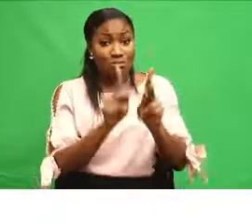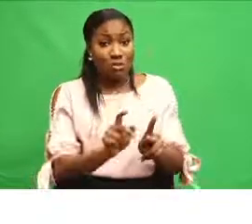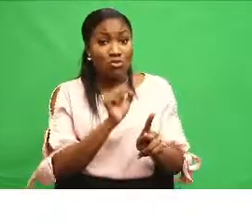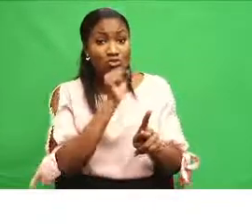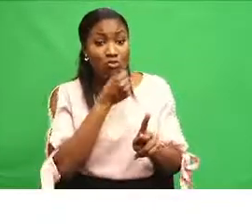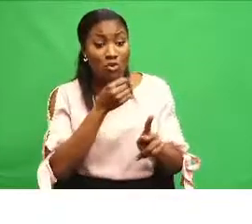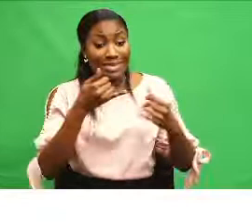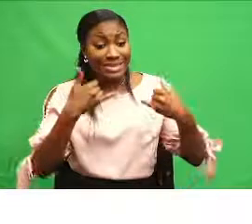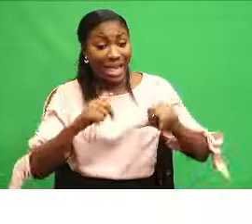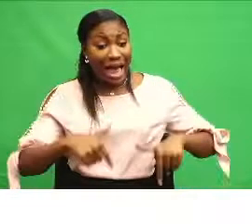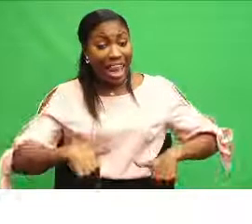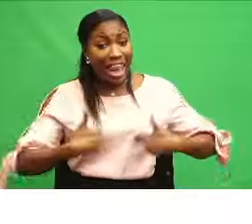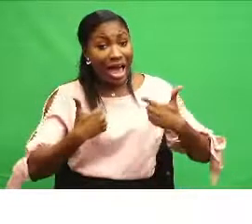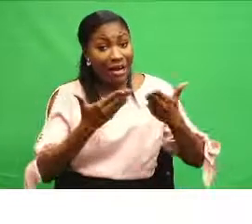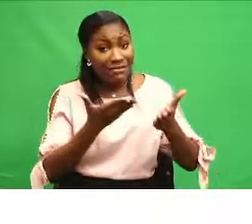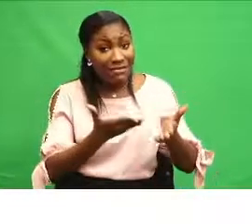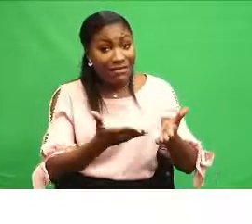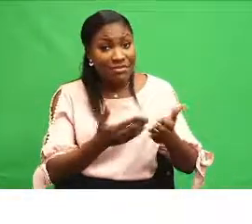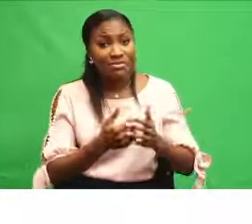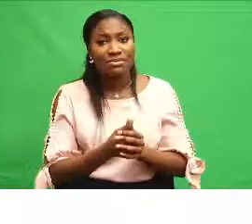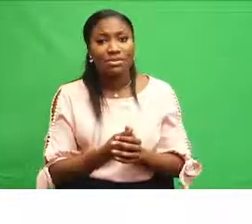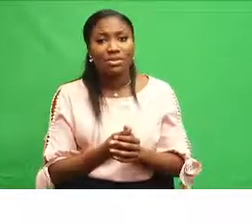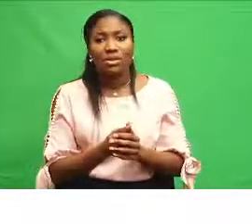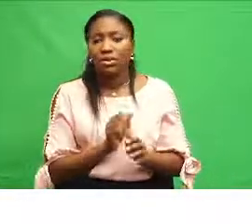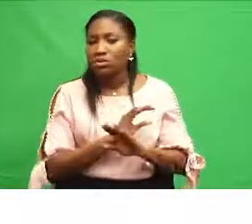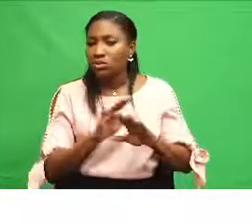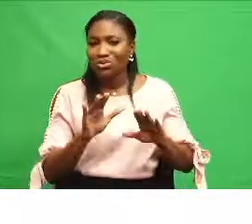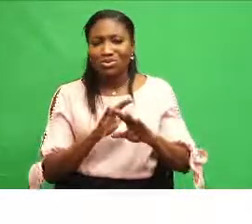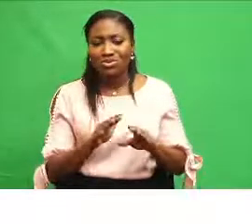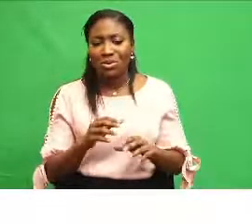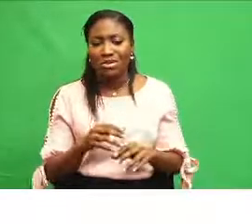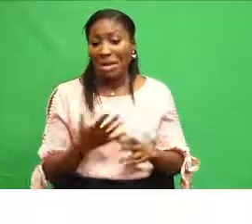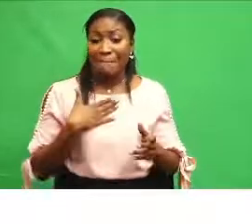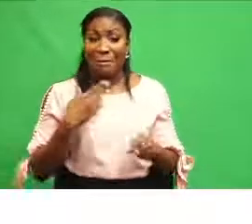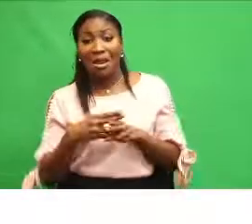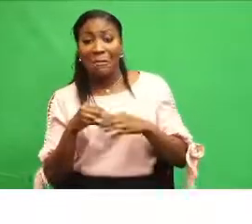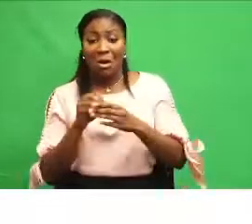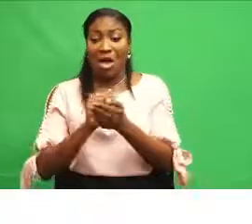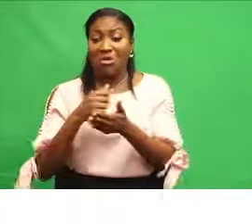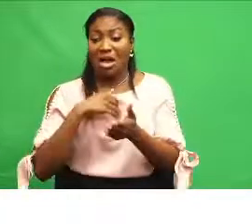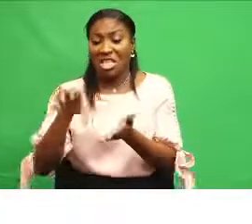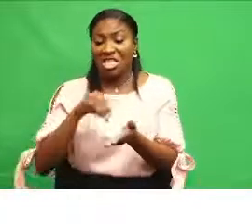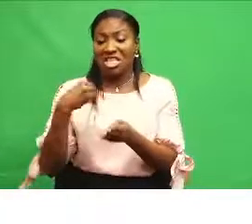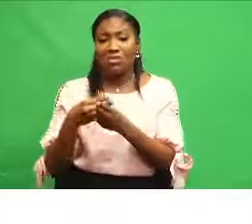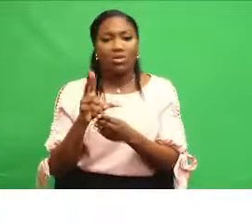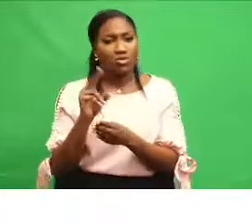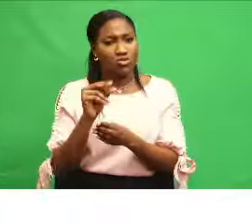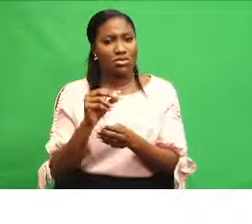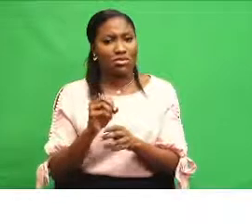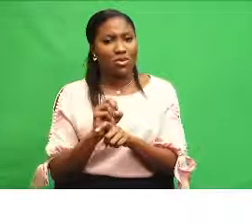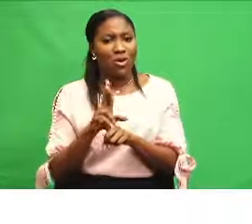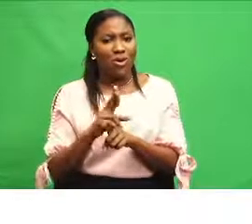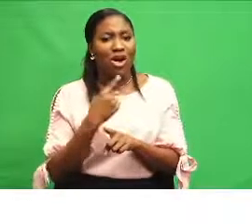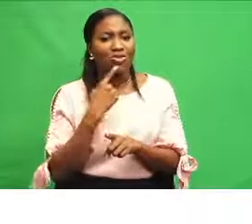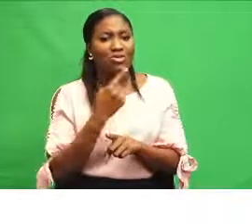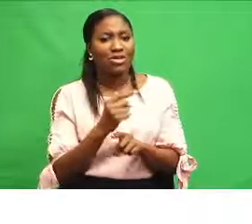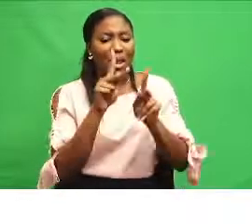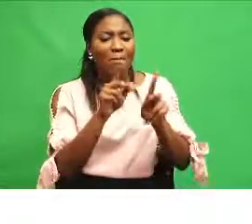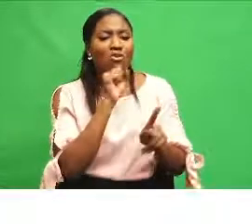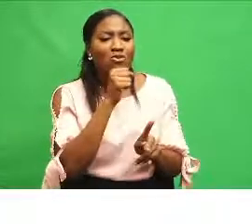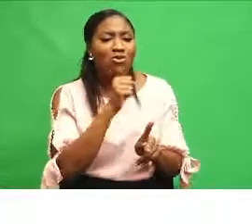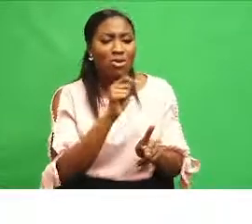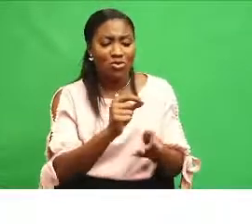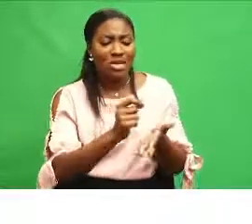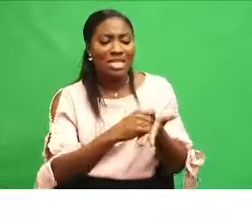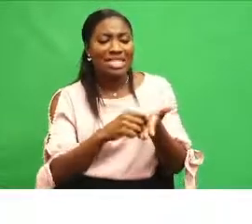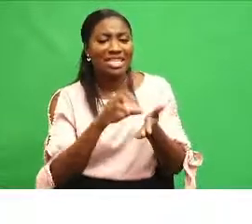signatory, check in with them as to how those finances should be used. Getting an older person to sign a deed, will, contract, or power of attorney